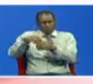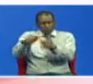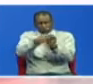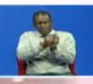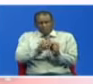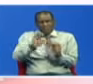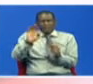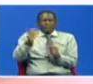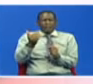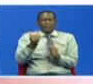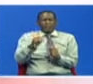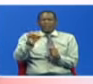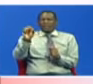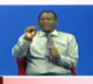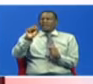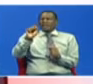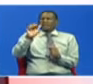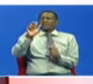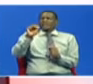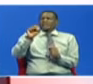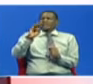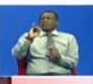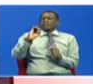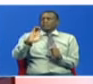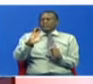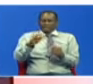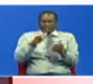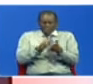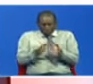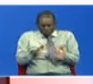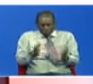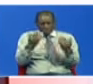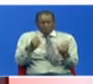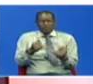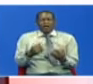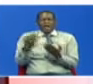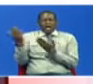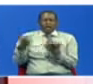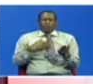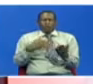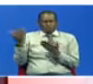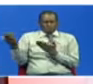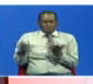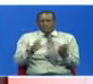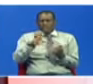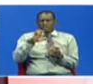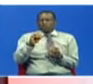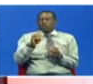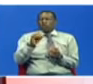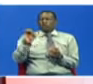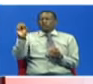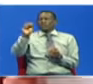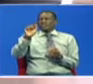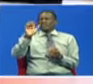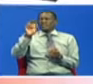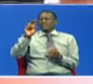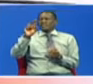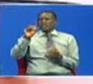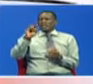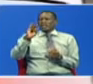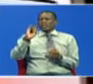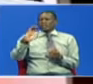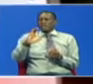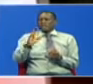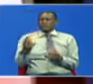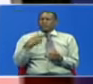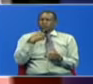by Stanbic. In that regard, allow me to just invite the CEO of Stanbic, Charles, to also come and say